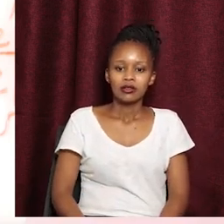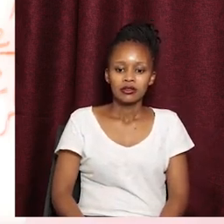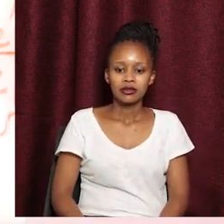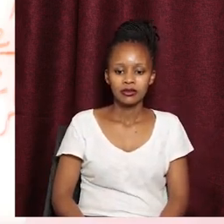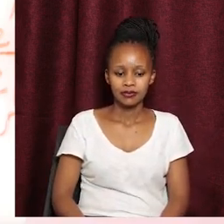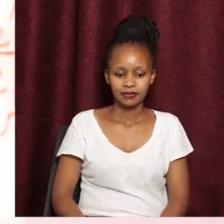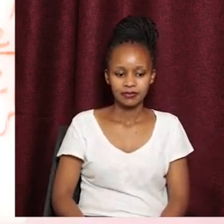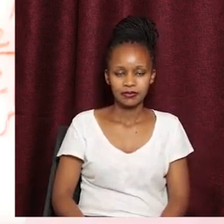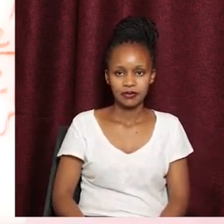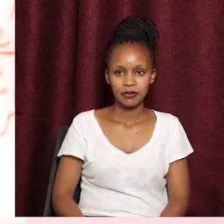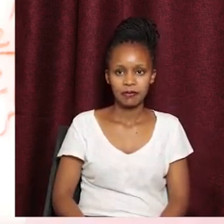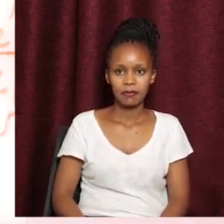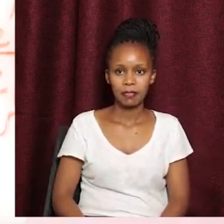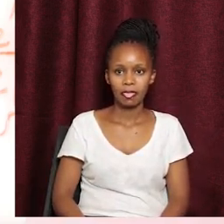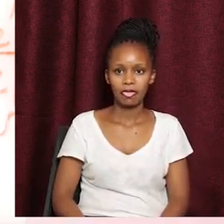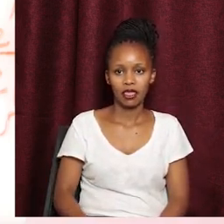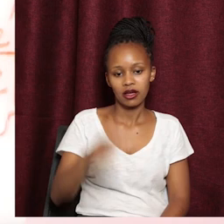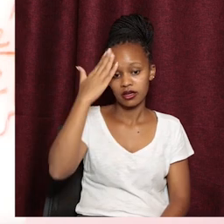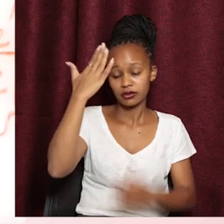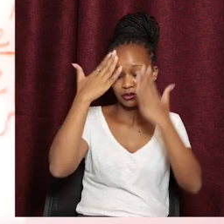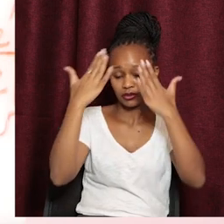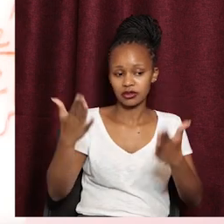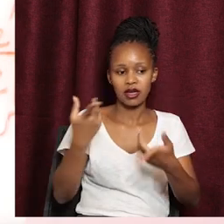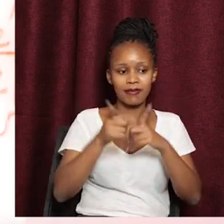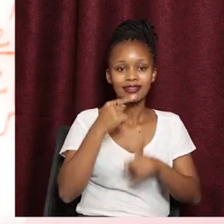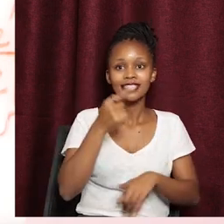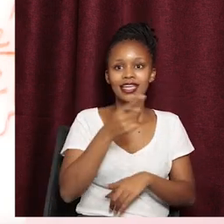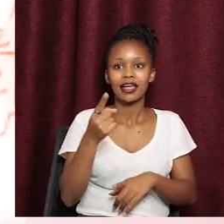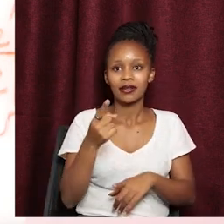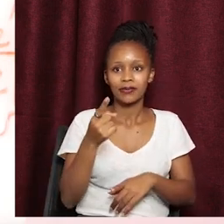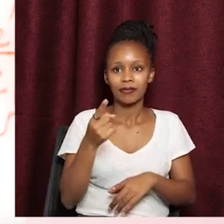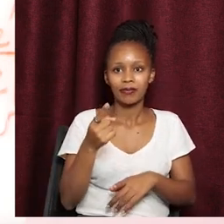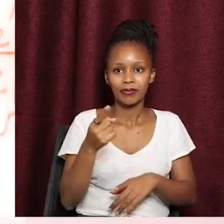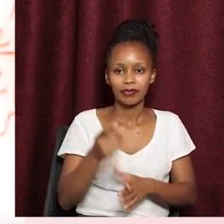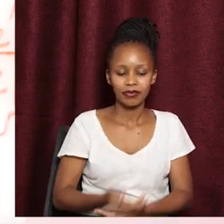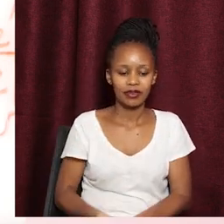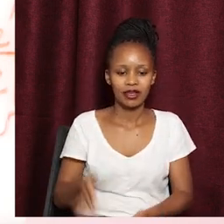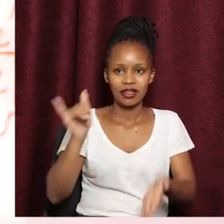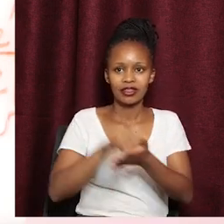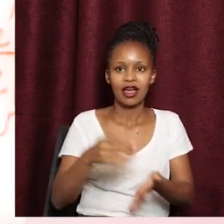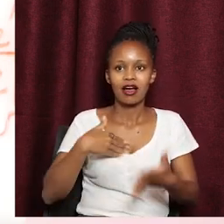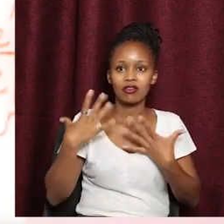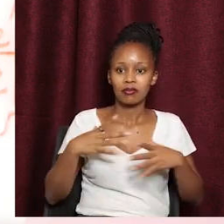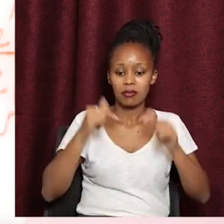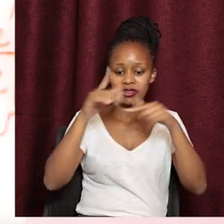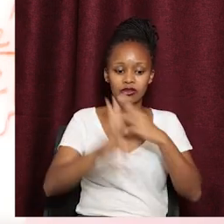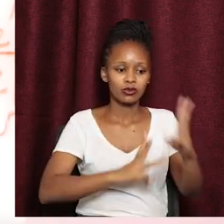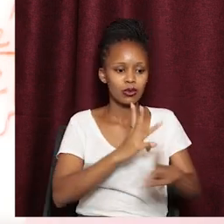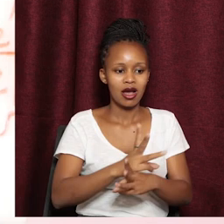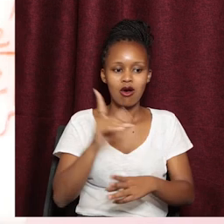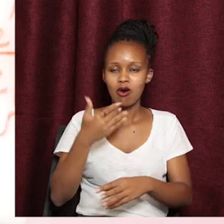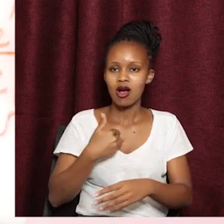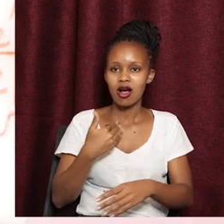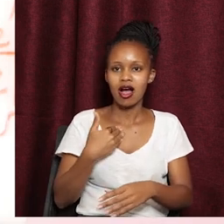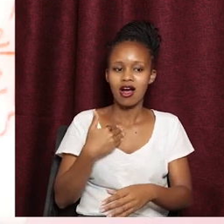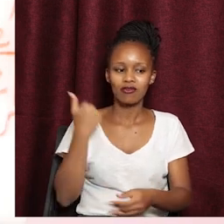I know you don't know, but I can tell you that there are people in this world who have insured